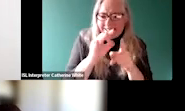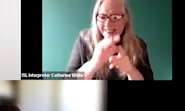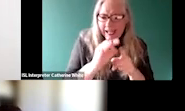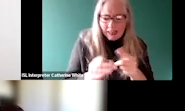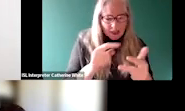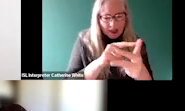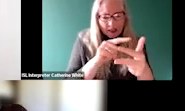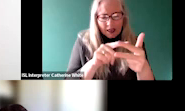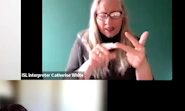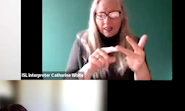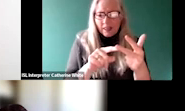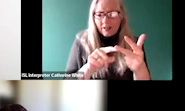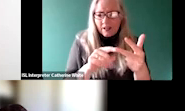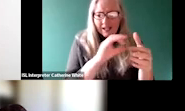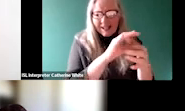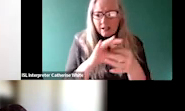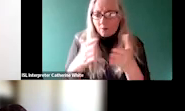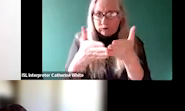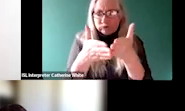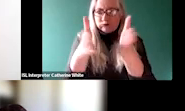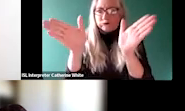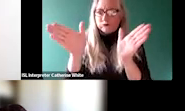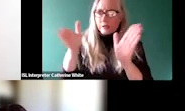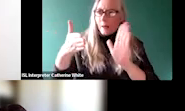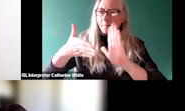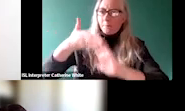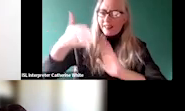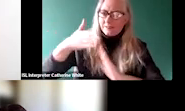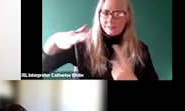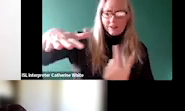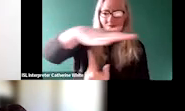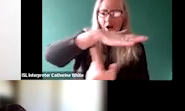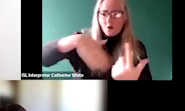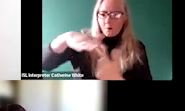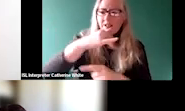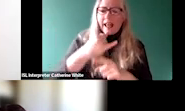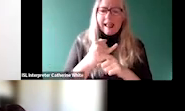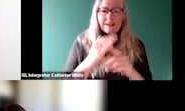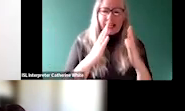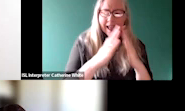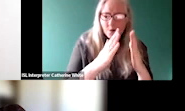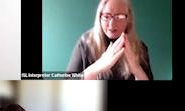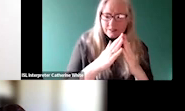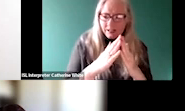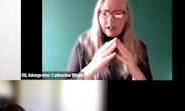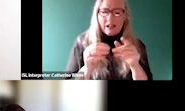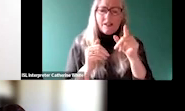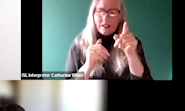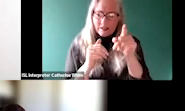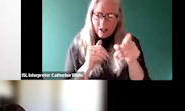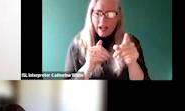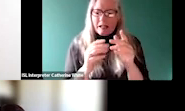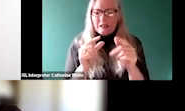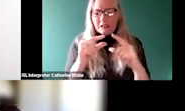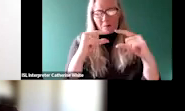huge aspects of the built environment, in terms of dwelling and dwelling design, it is quite